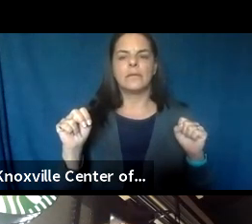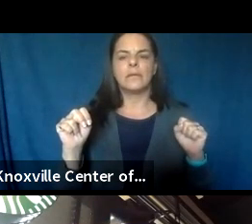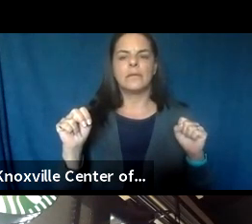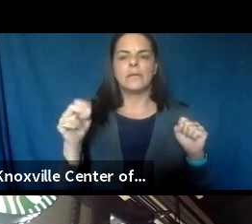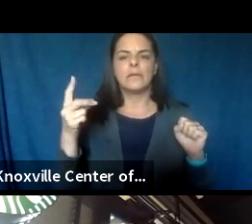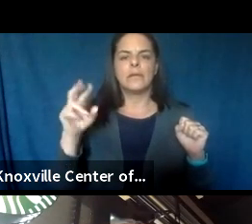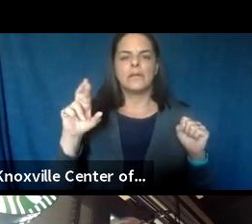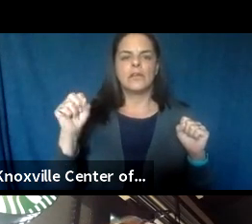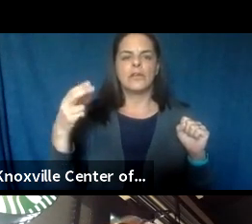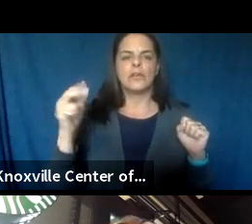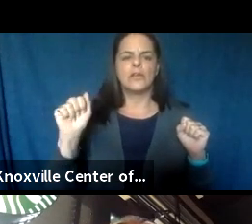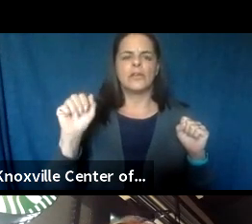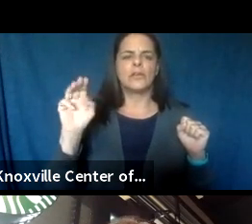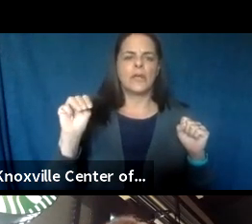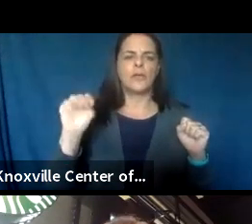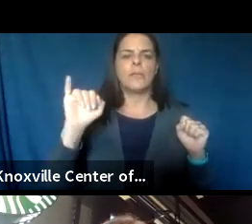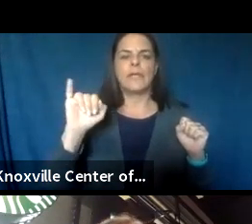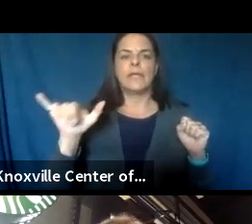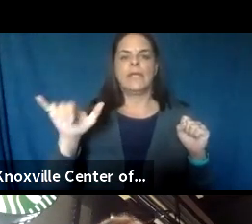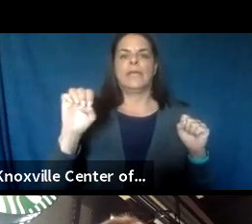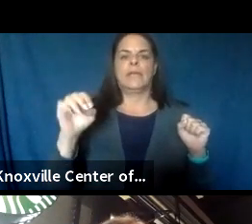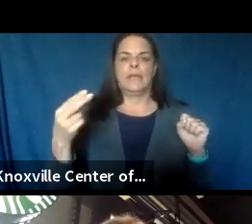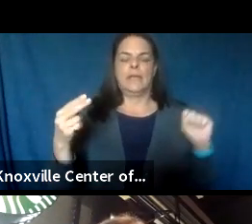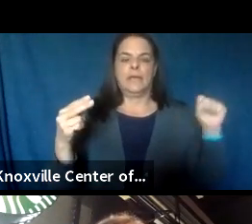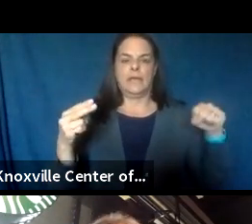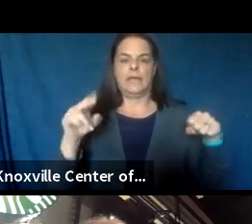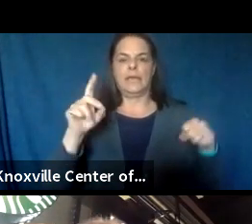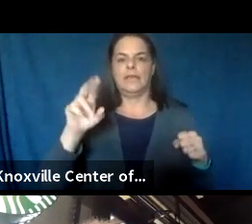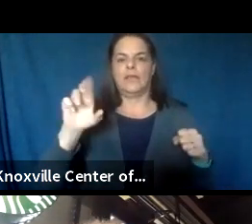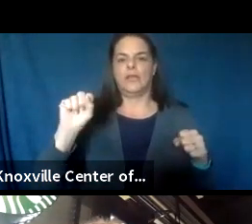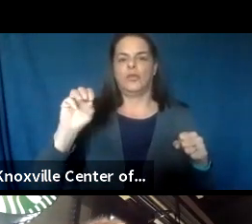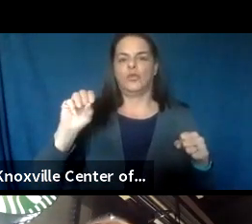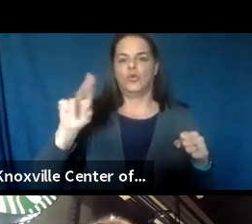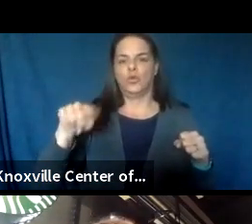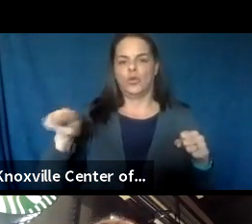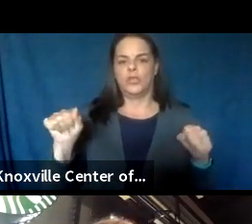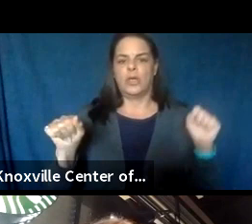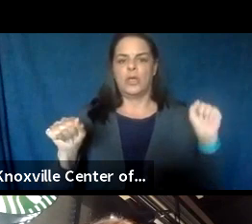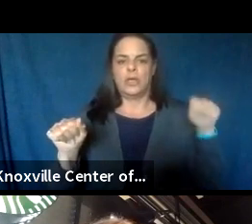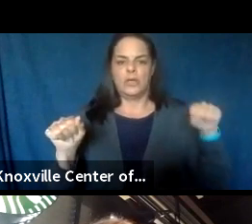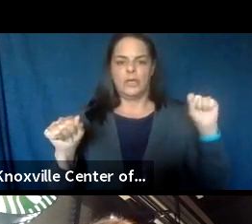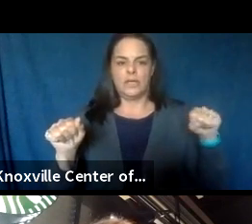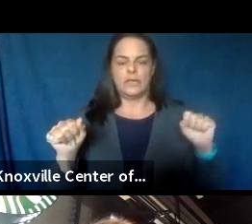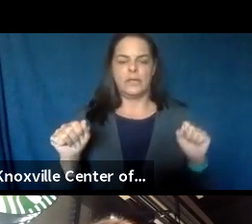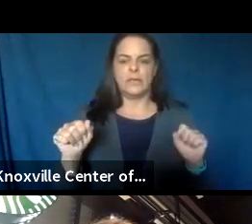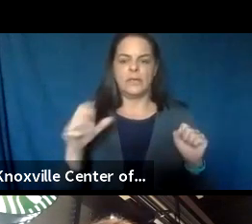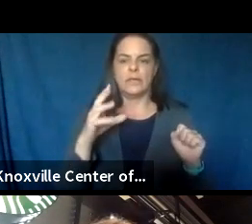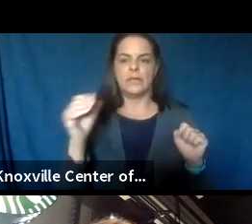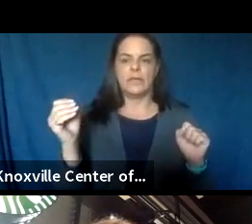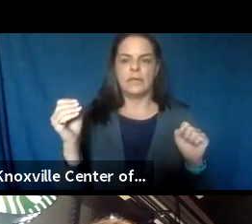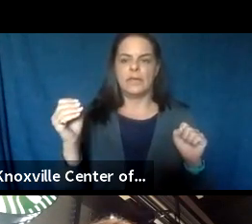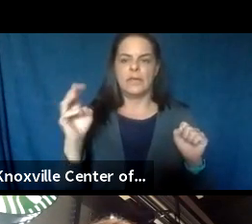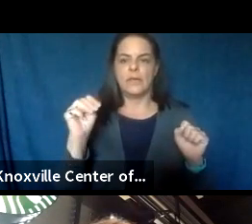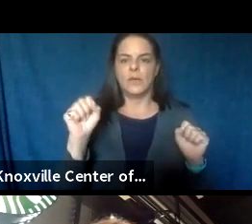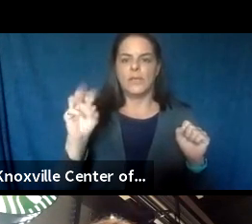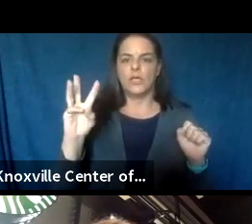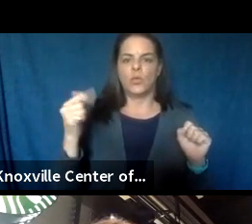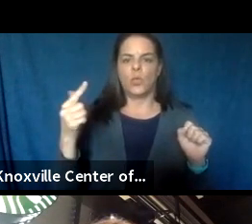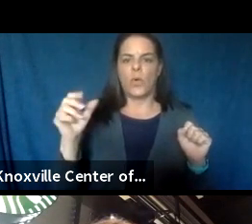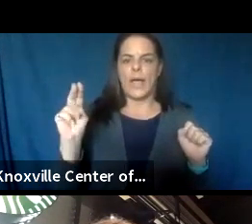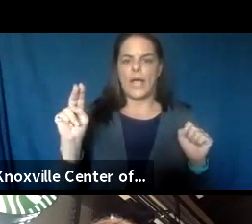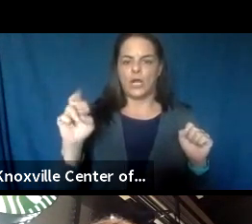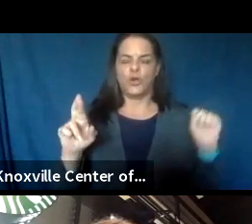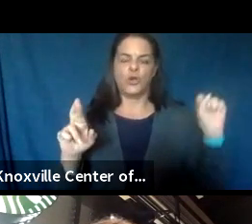And Dr. Shamia? Yes. Dr. Souza? Yes. And Ms. Wagner?